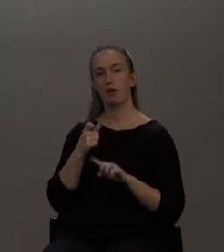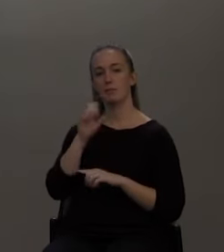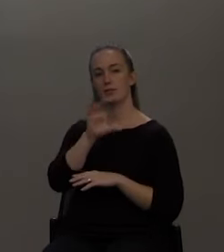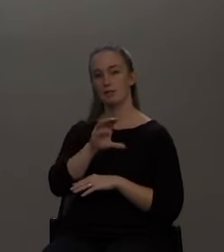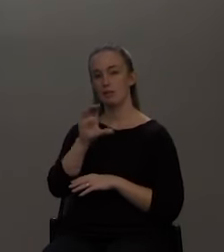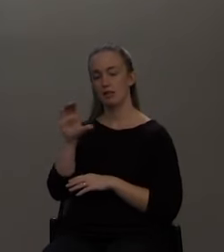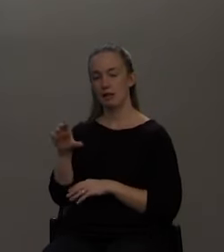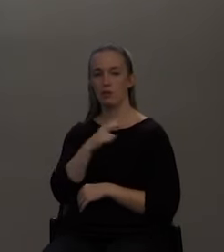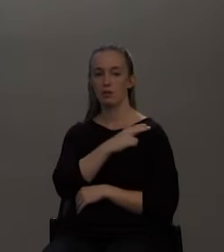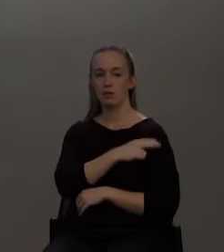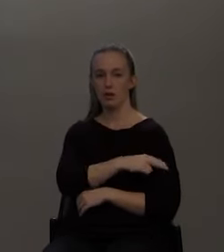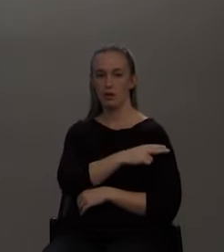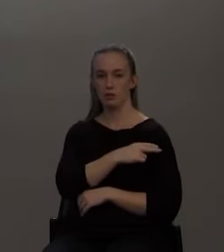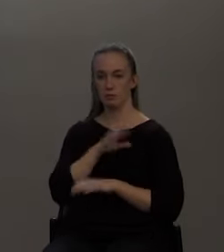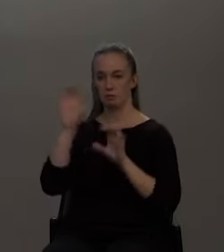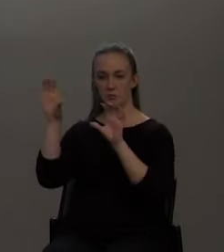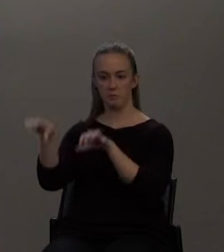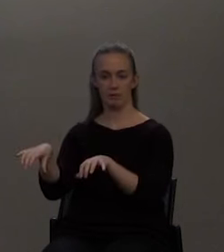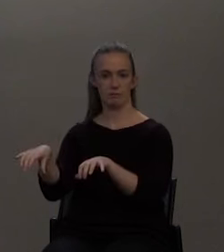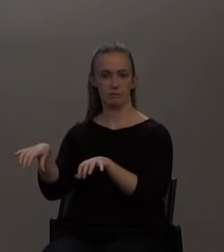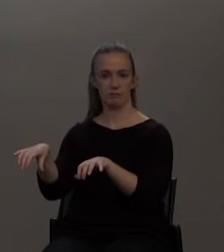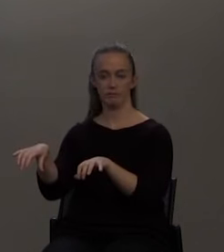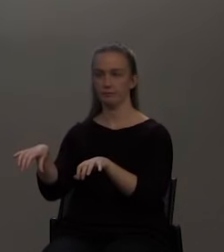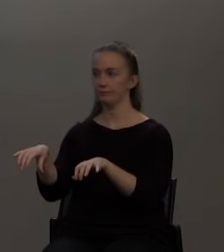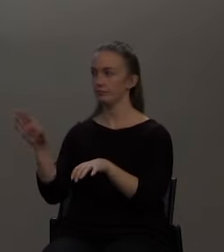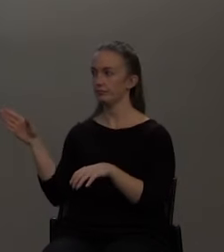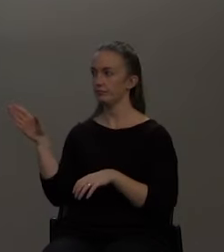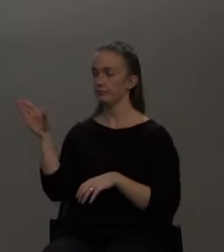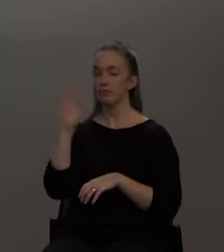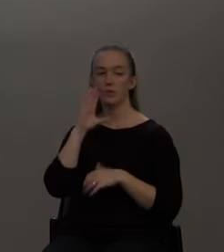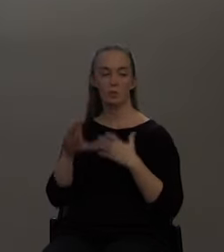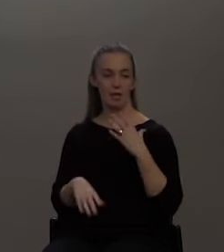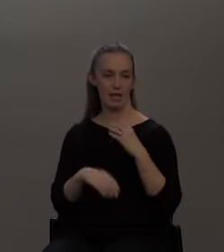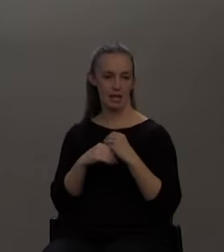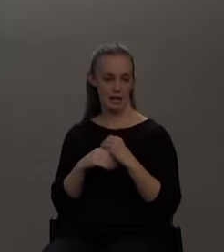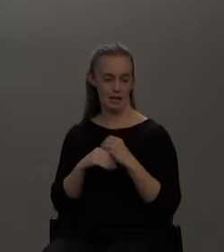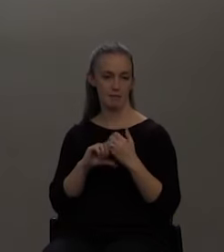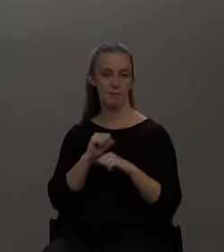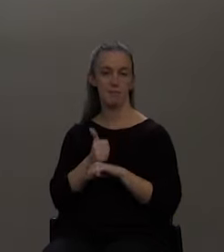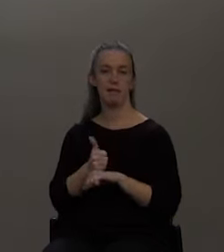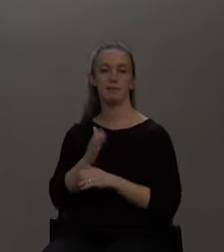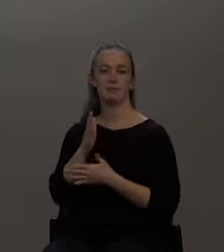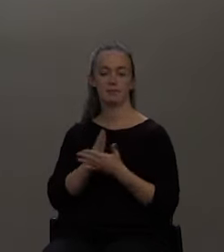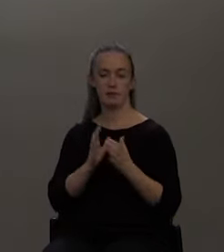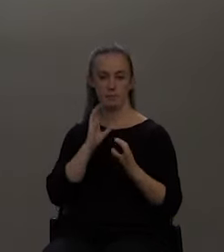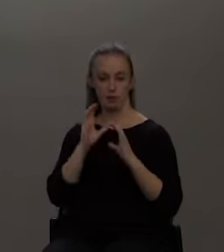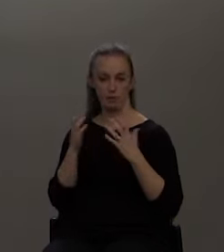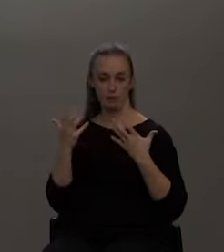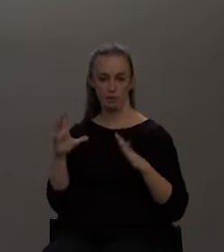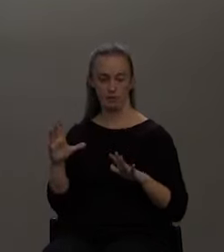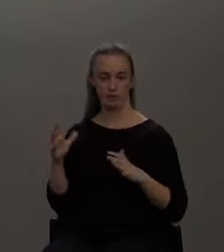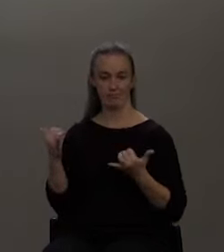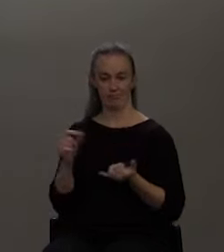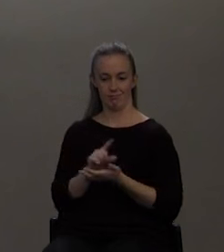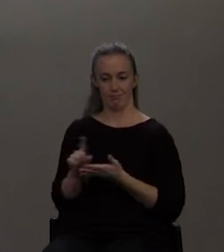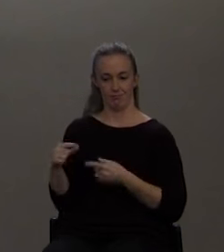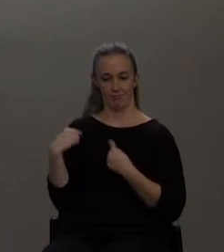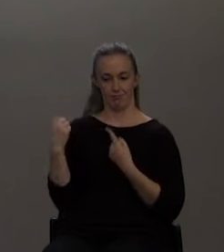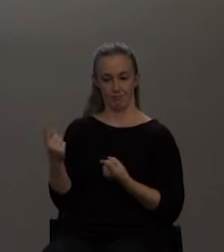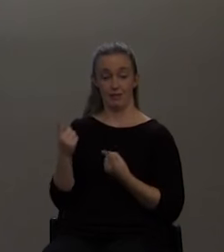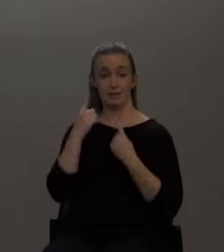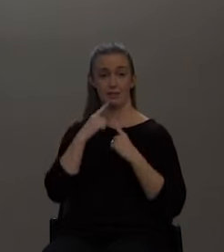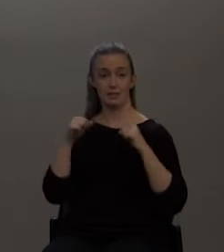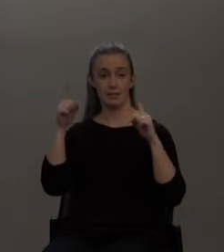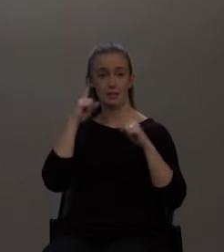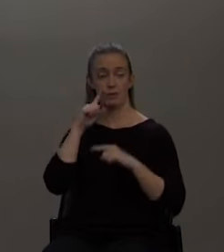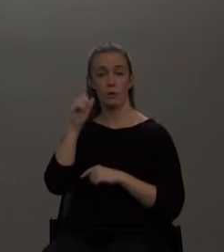College and the hospital that are located right there. And I will say, I will add, based on some of the conversations we had this week, the success of bed and